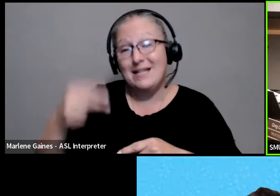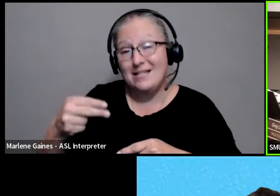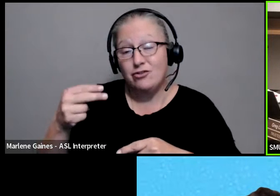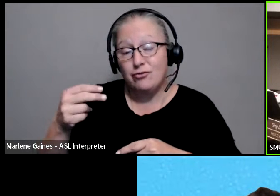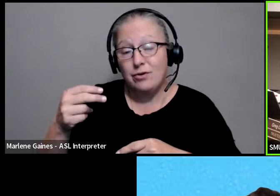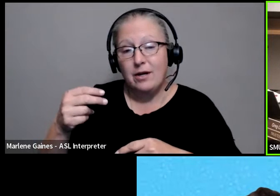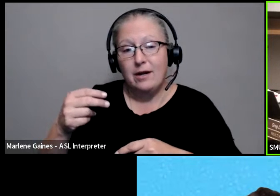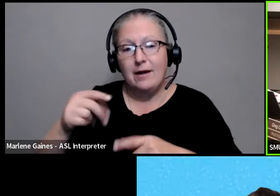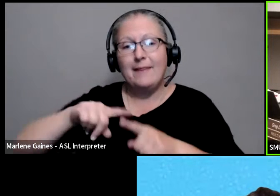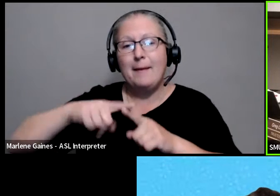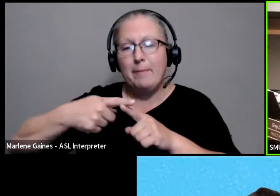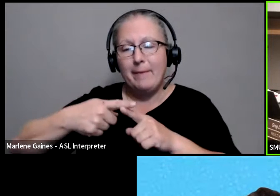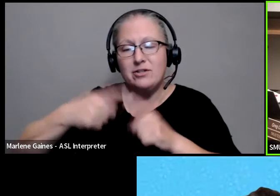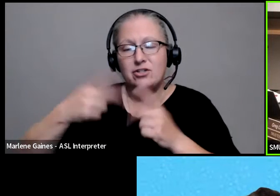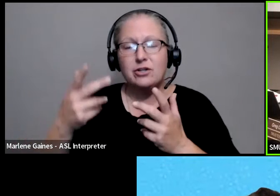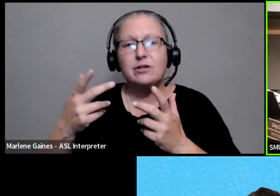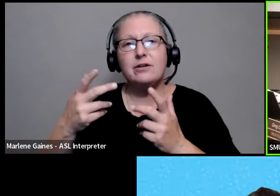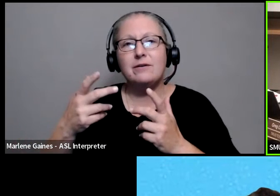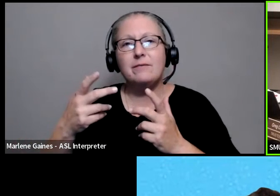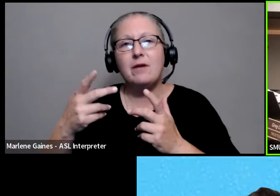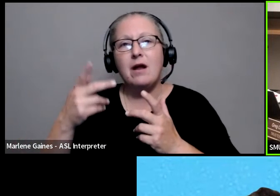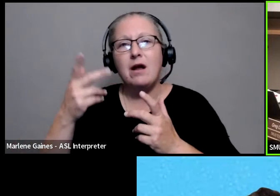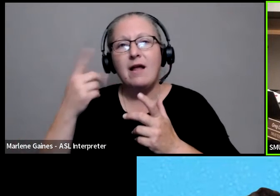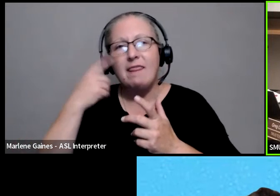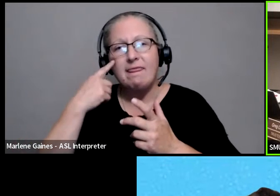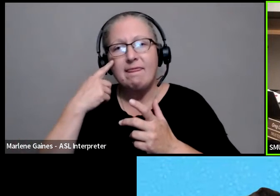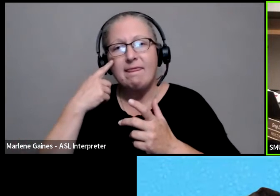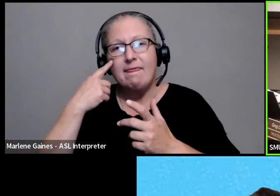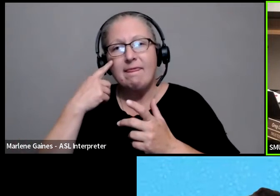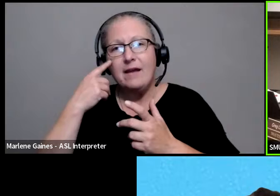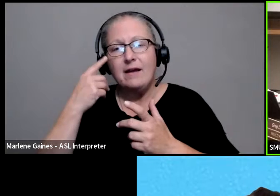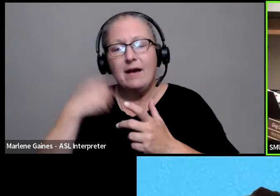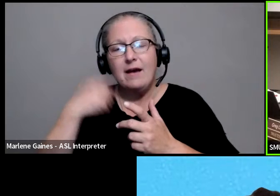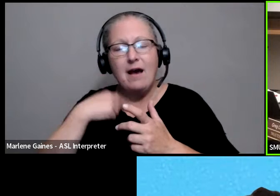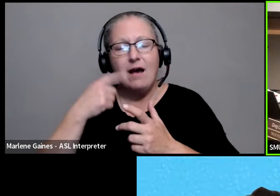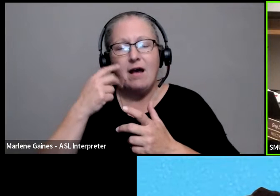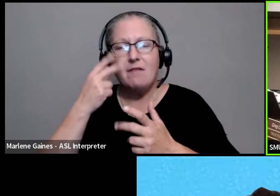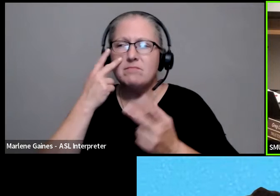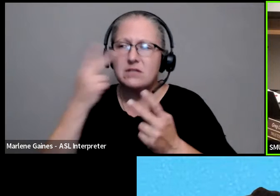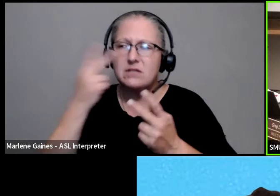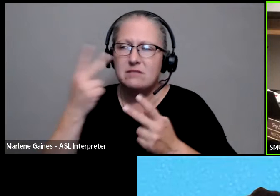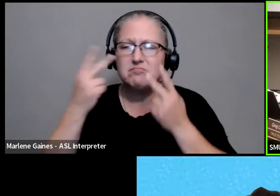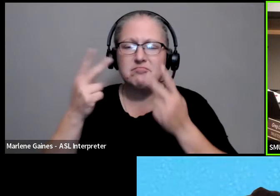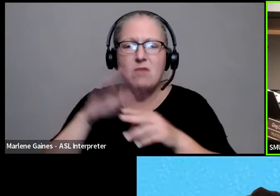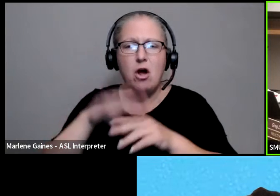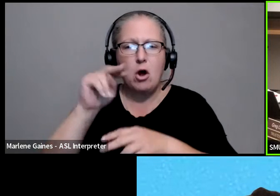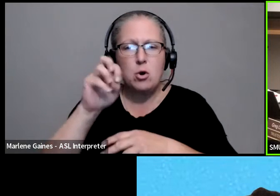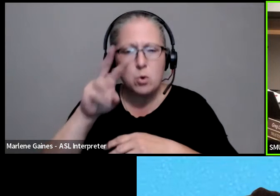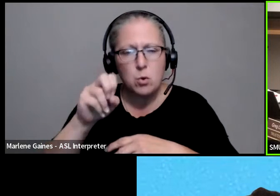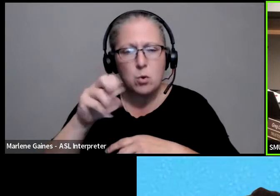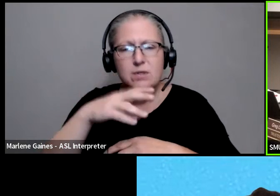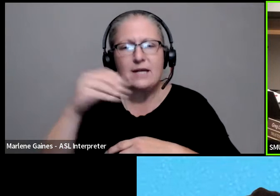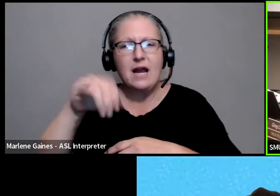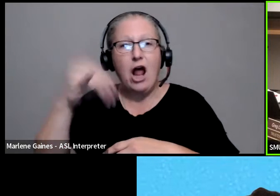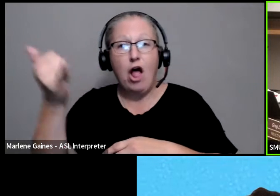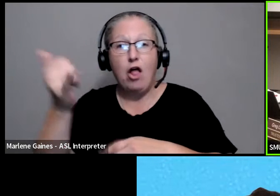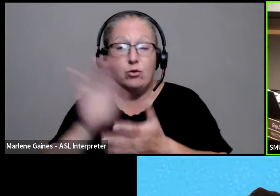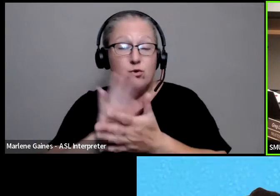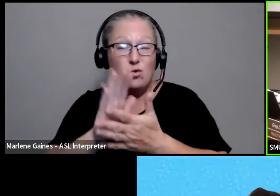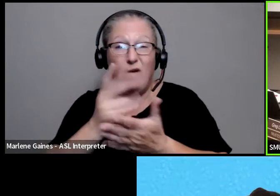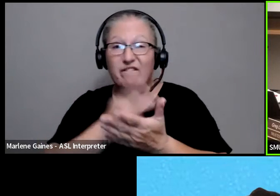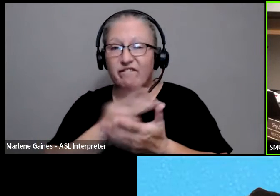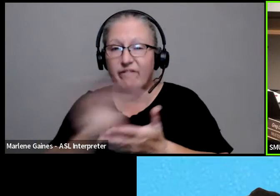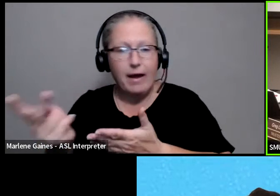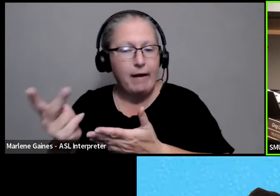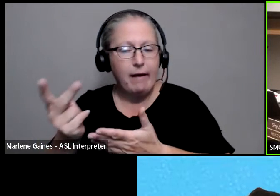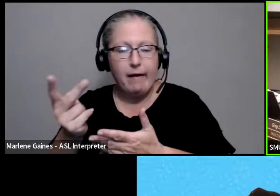the implementation. And I think, I've seen in the news and I've seen other schools fail miserably trying